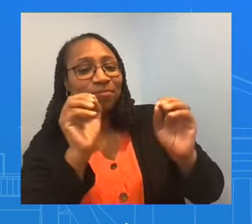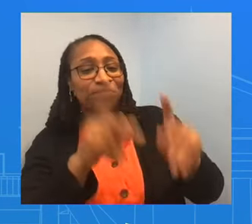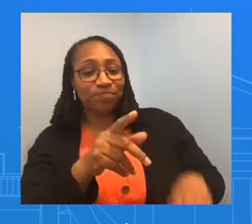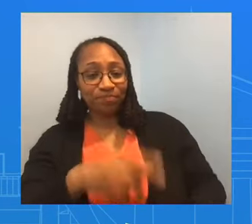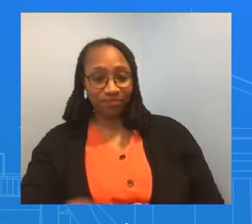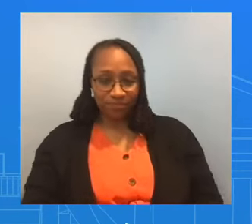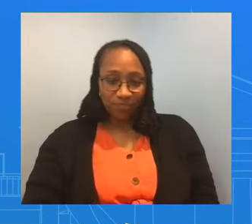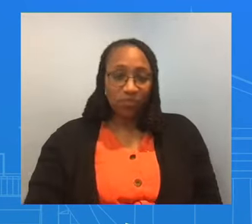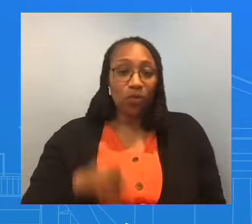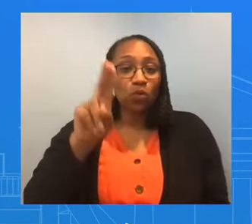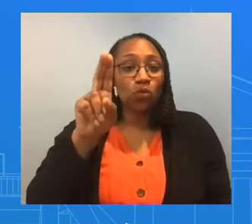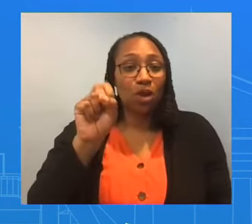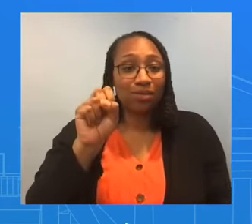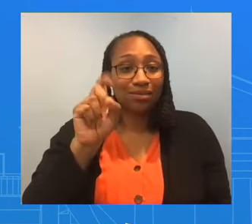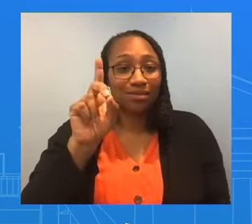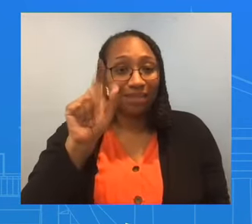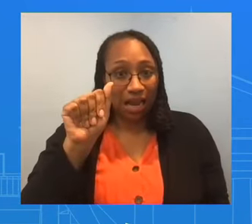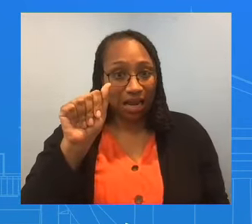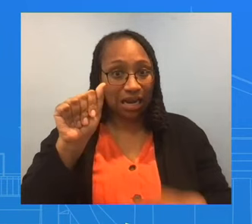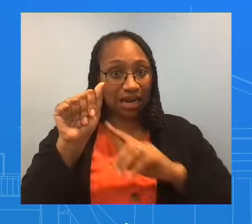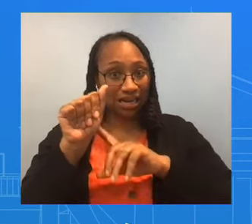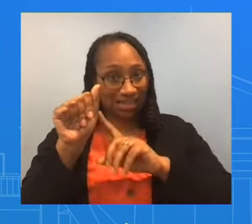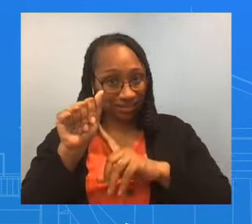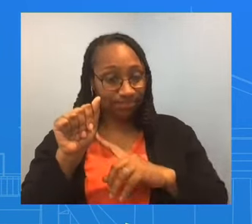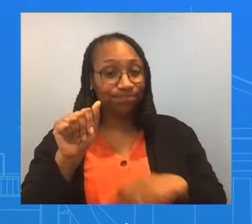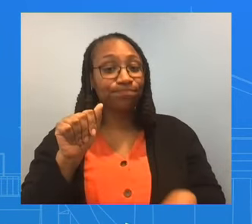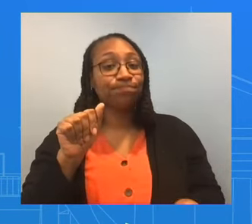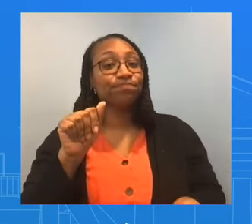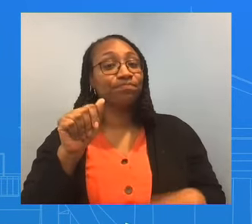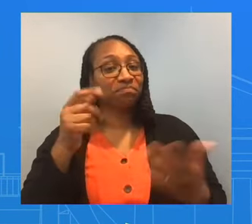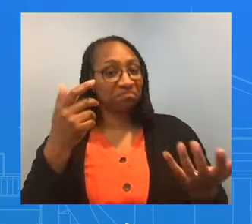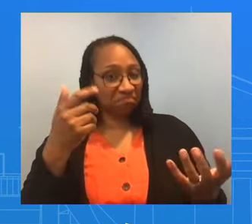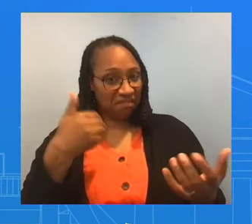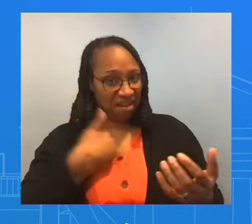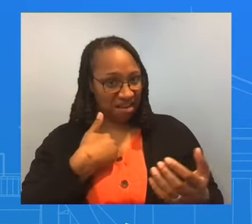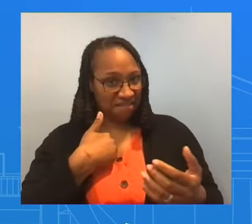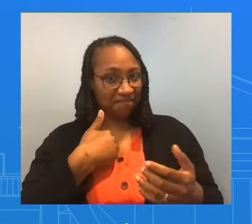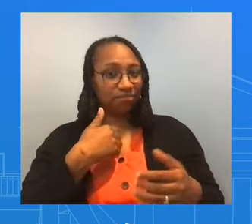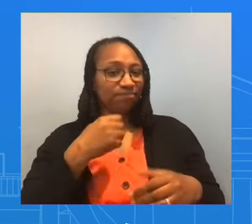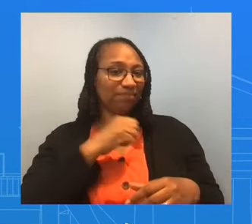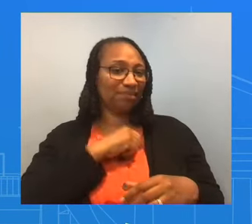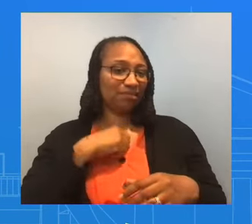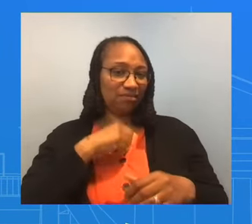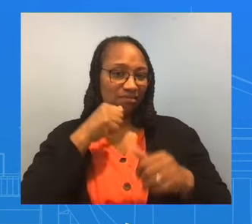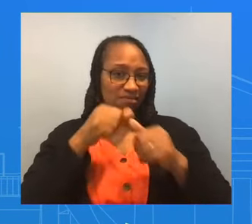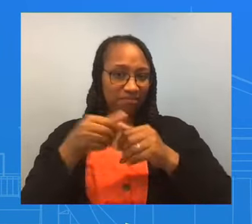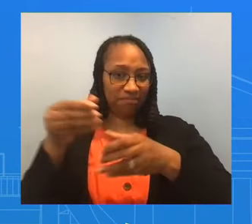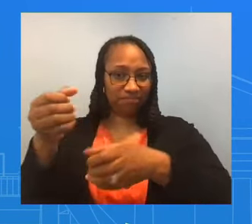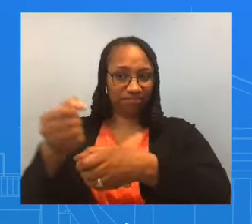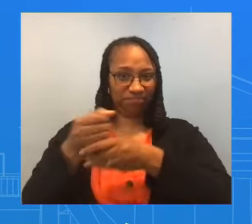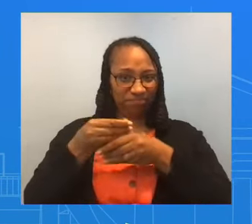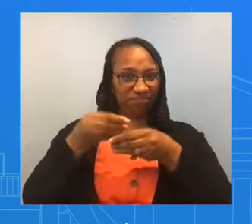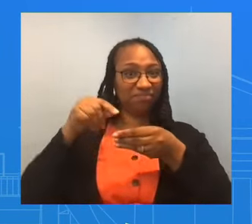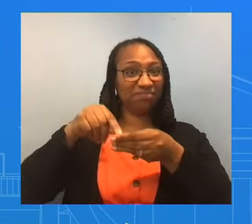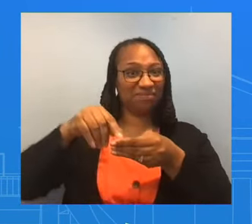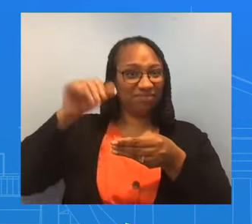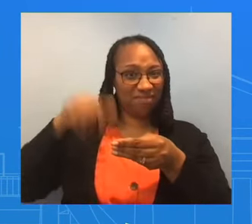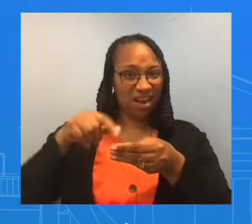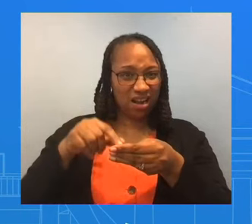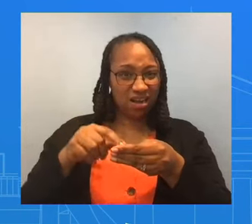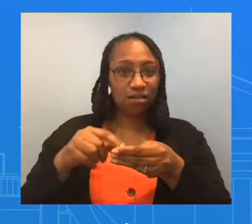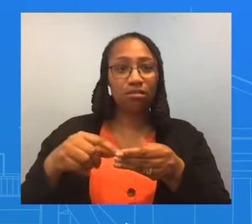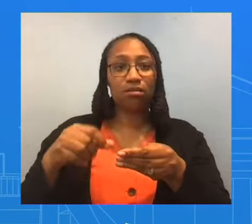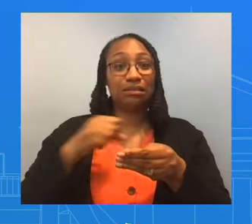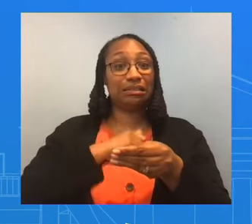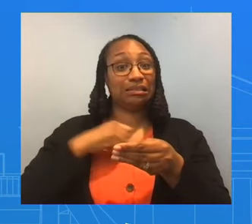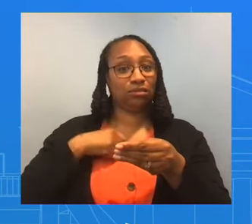the senator's letter. There was a letter from Senator Schumer, and so just wanted to make sure that you all just, you know, focusing on that